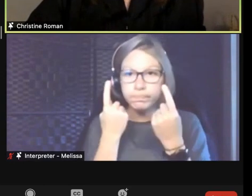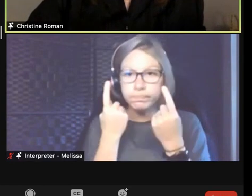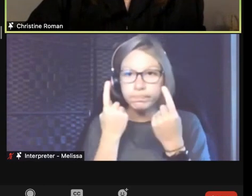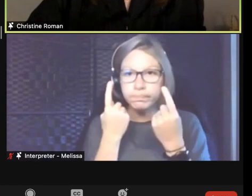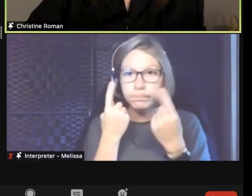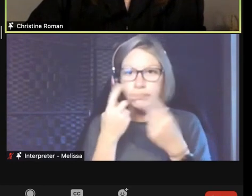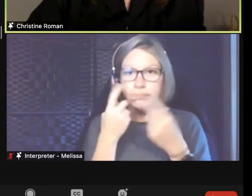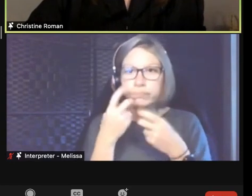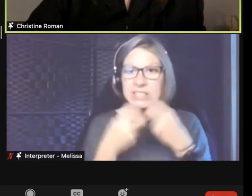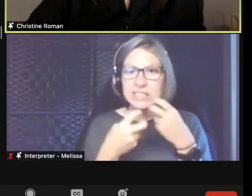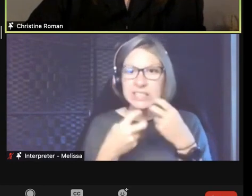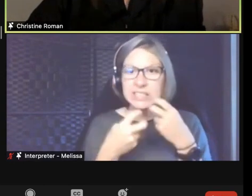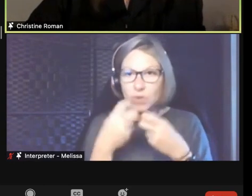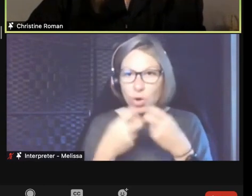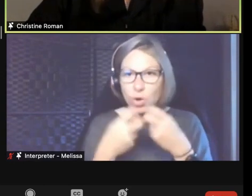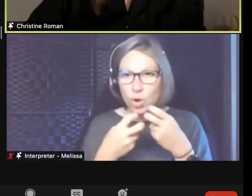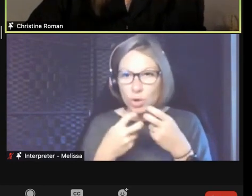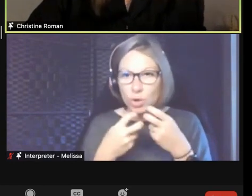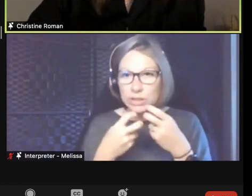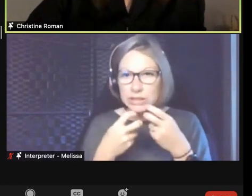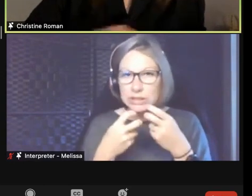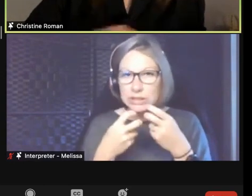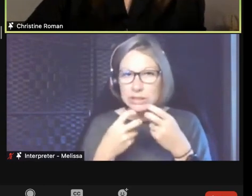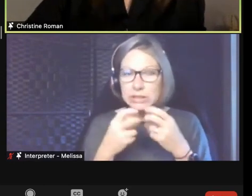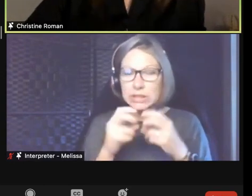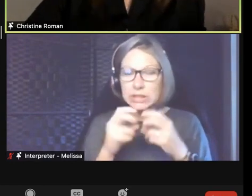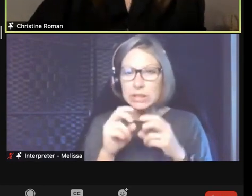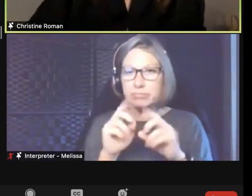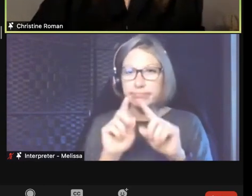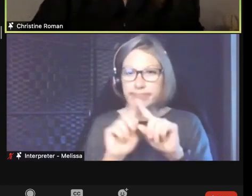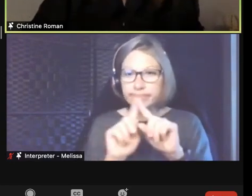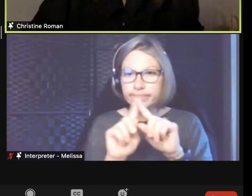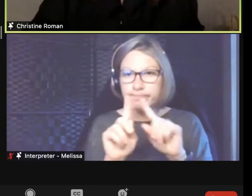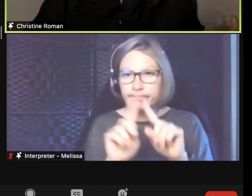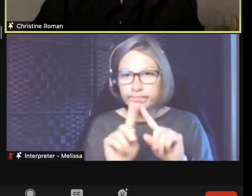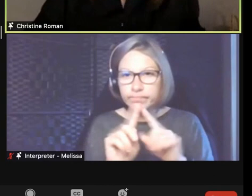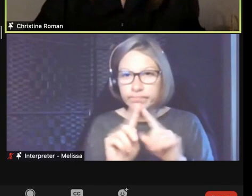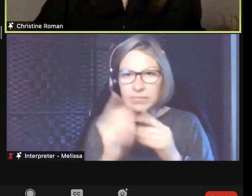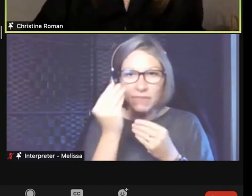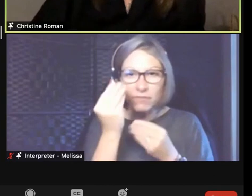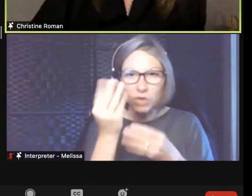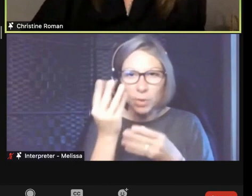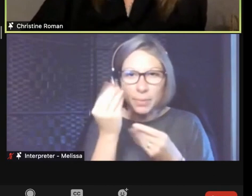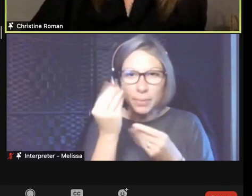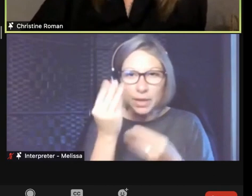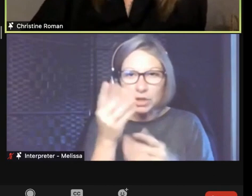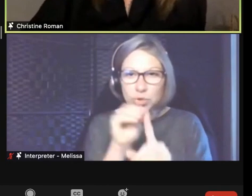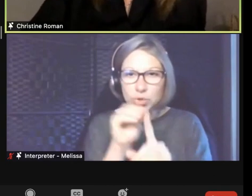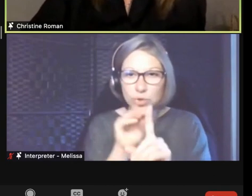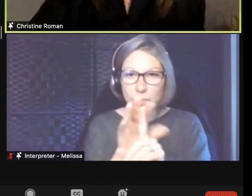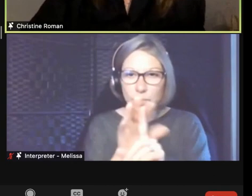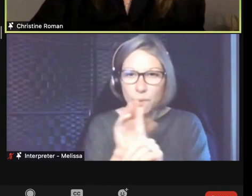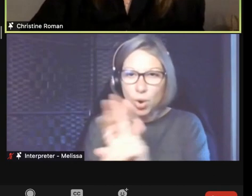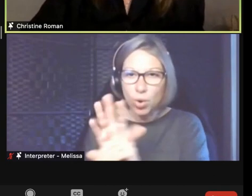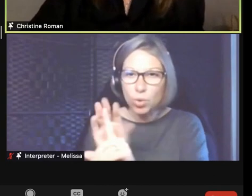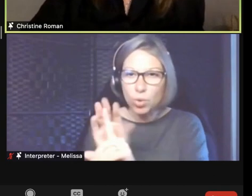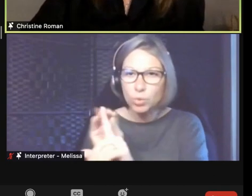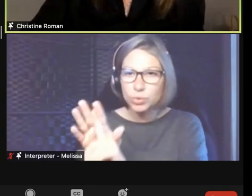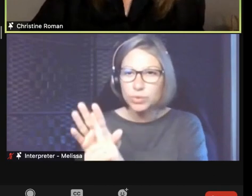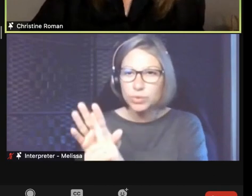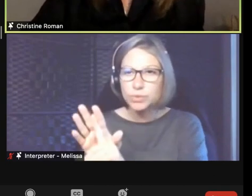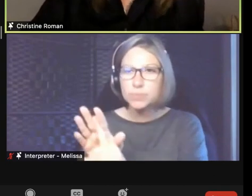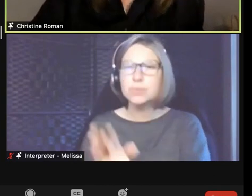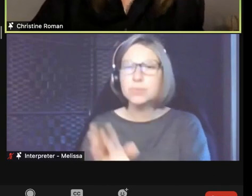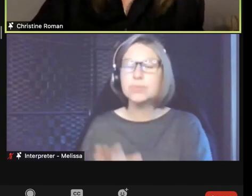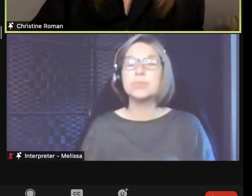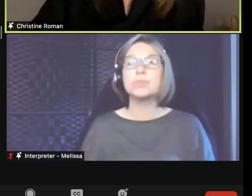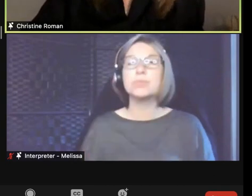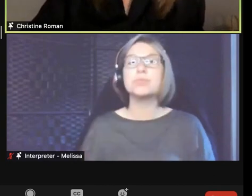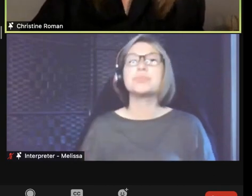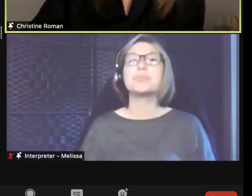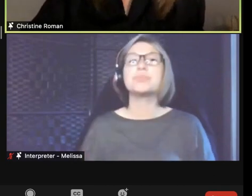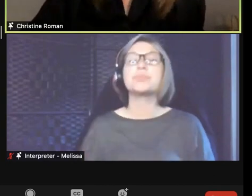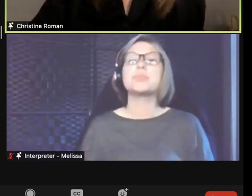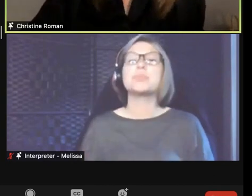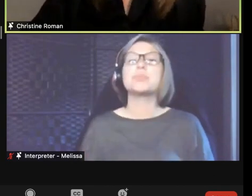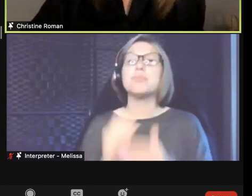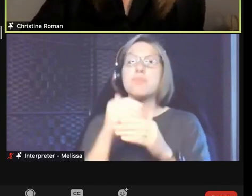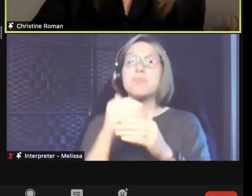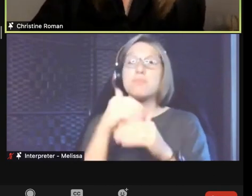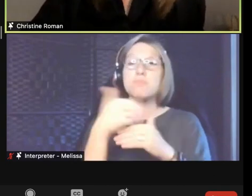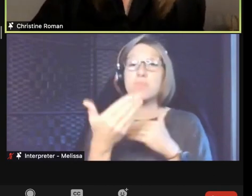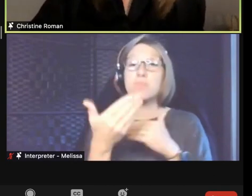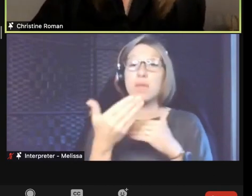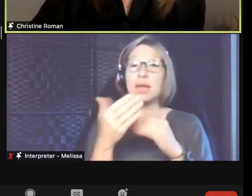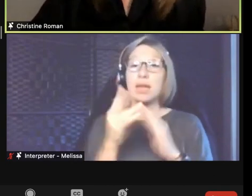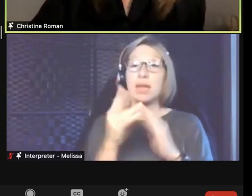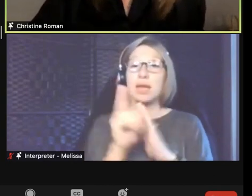And so in this next video, I would like you to look at this situation in